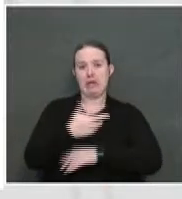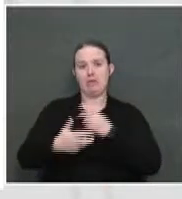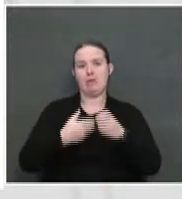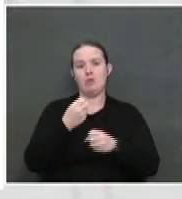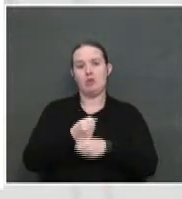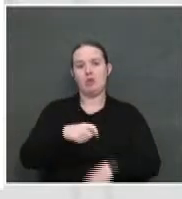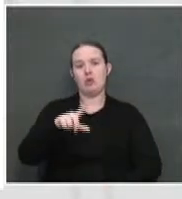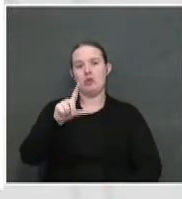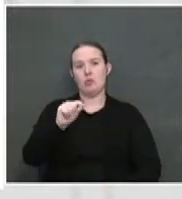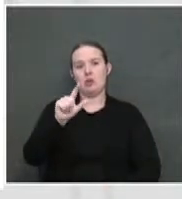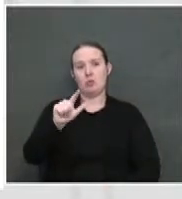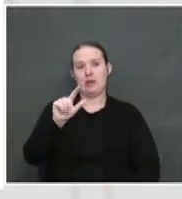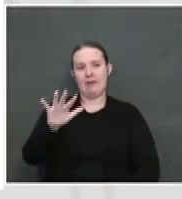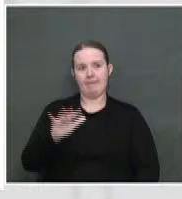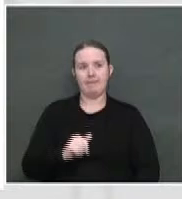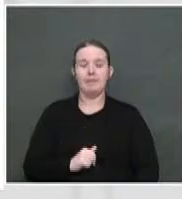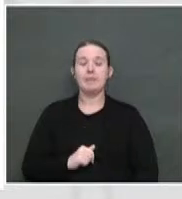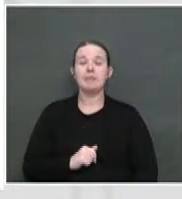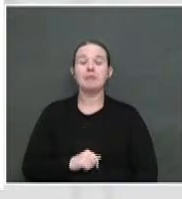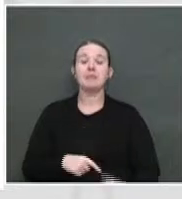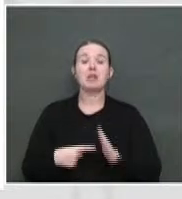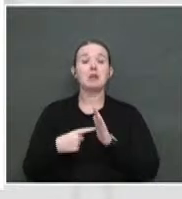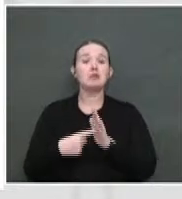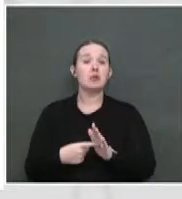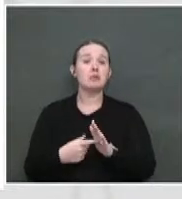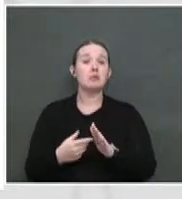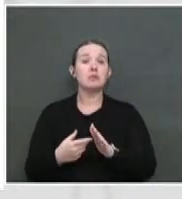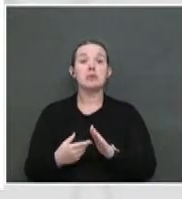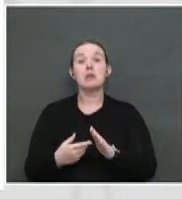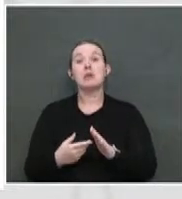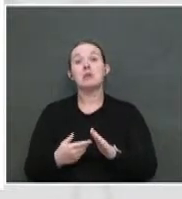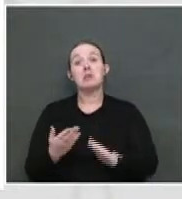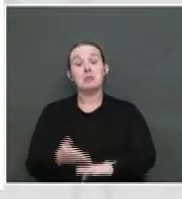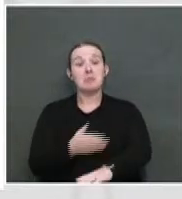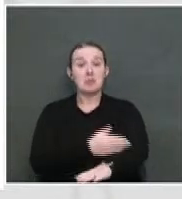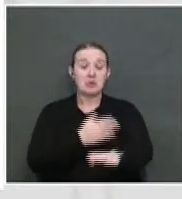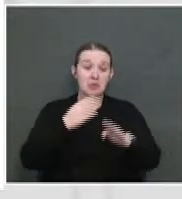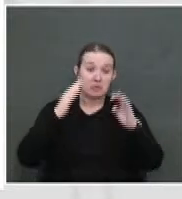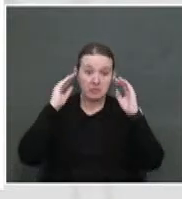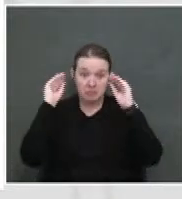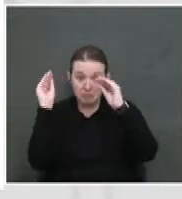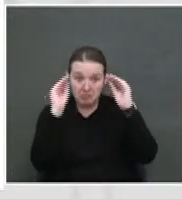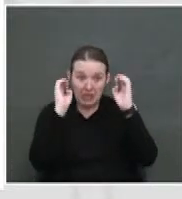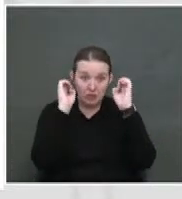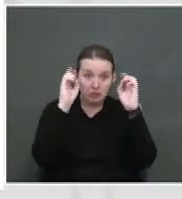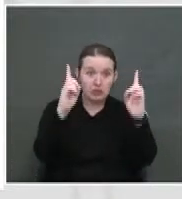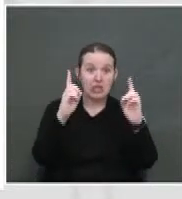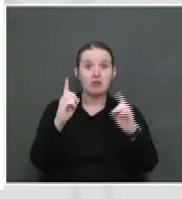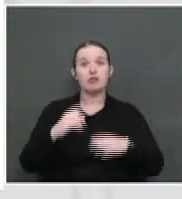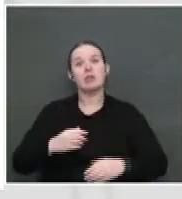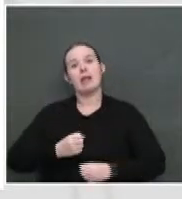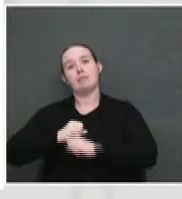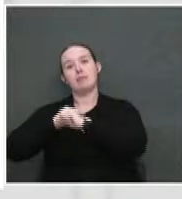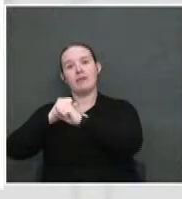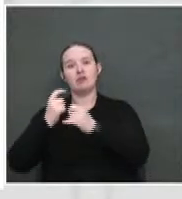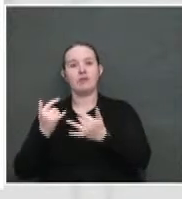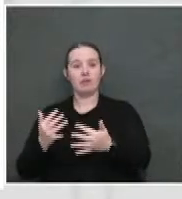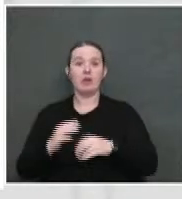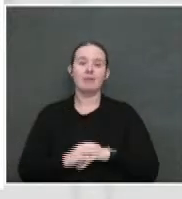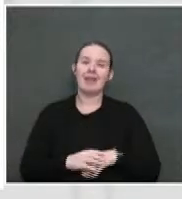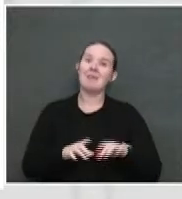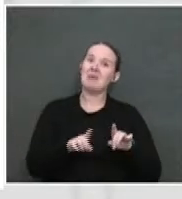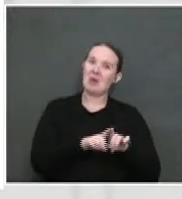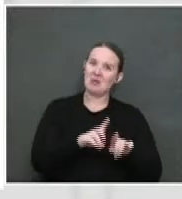2025. This reduction reflects improvements in fire education and prevention, also code